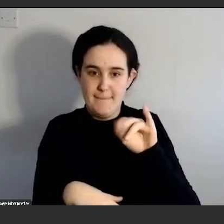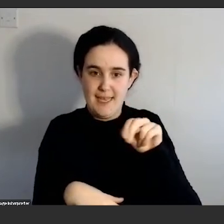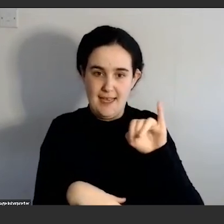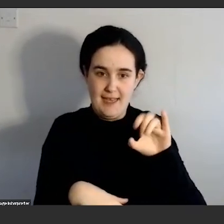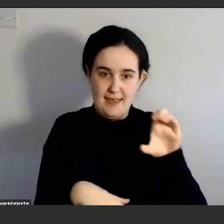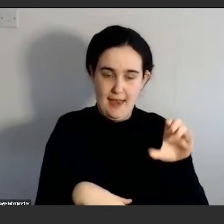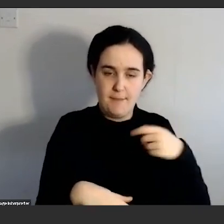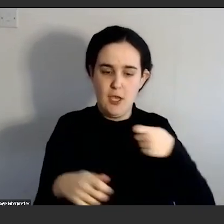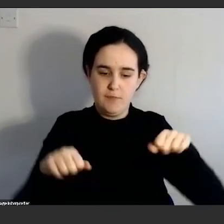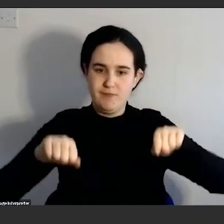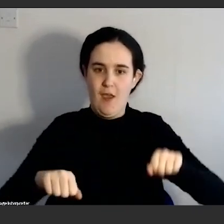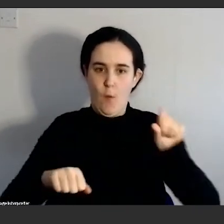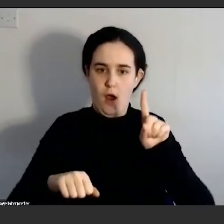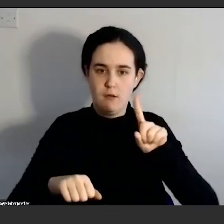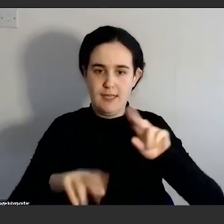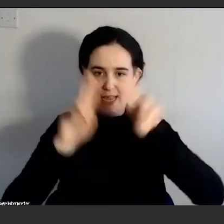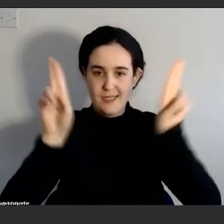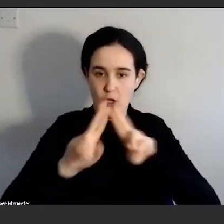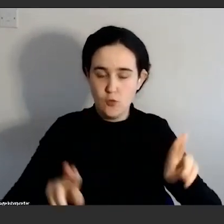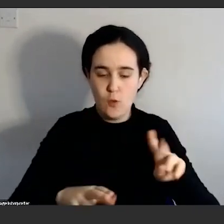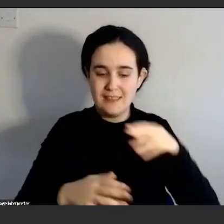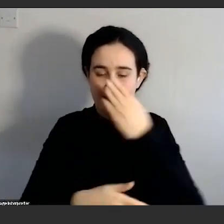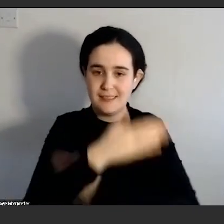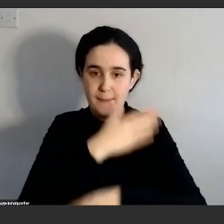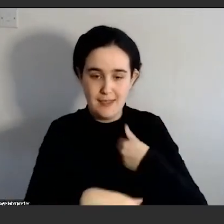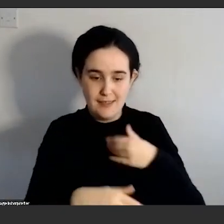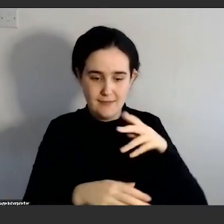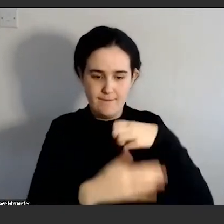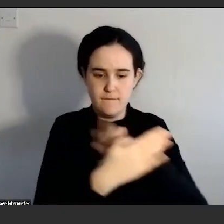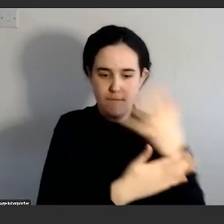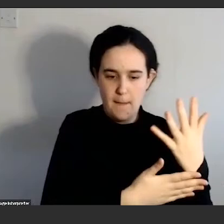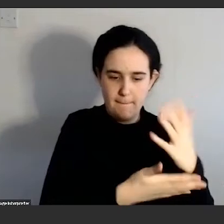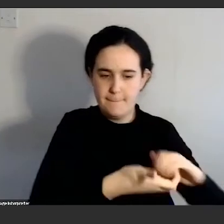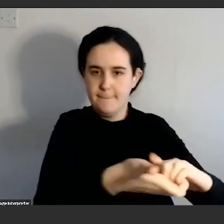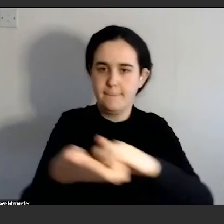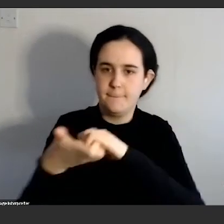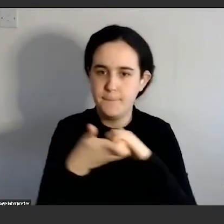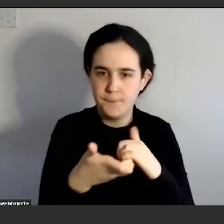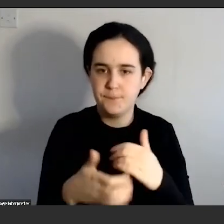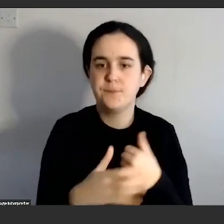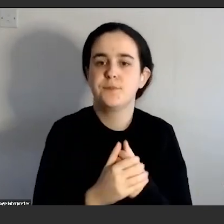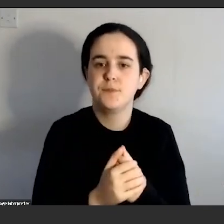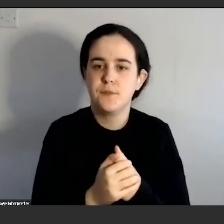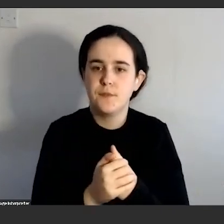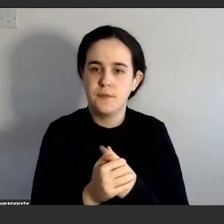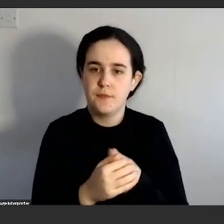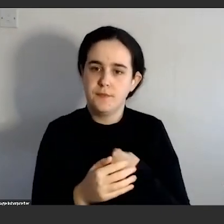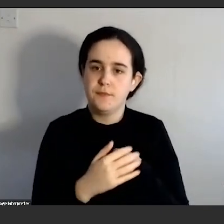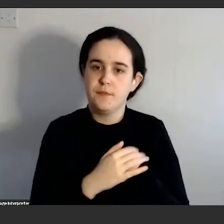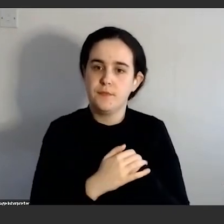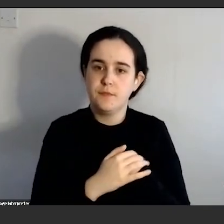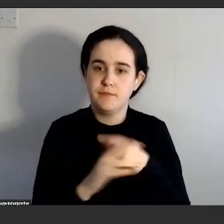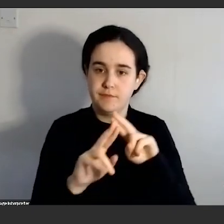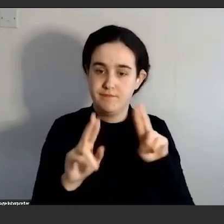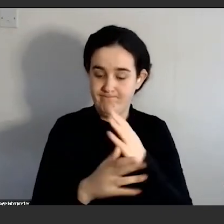and sharing experiences. So I'm Dom Haslam. I'm chair of the International Disability and Development Consortium,